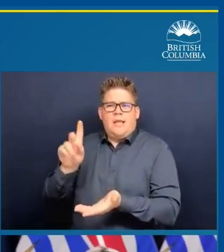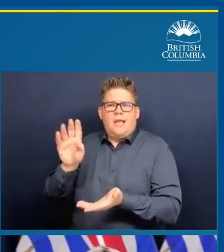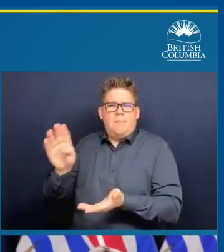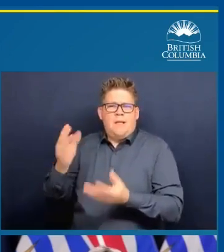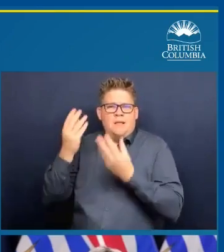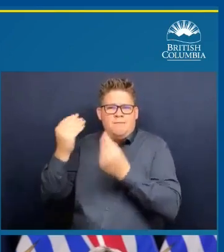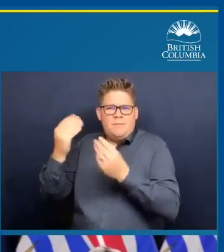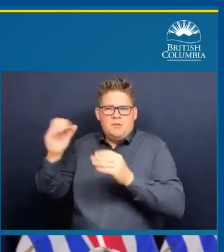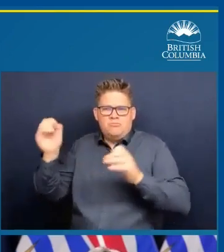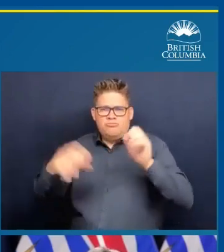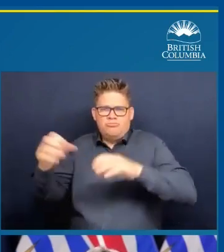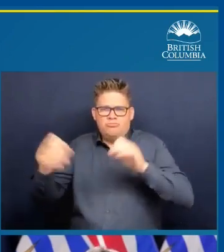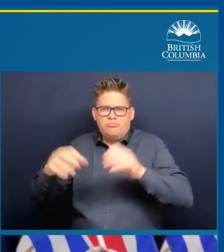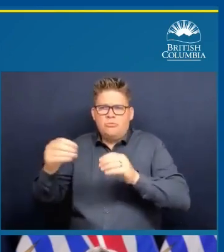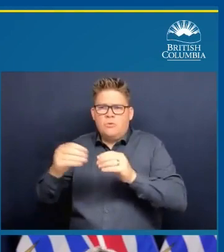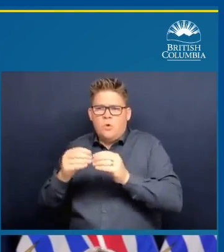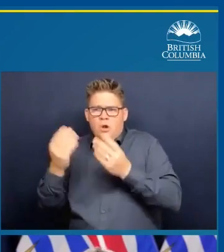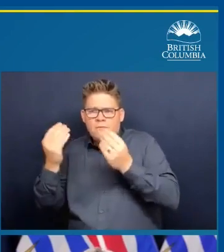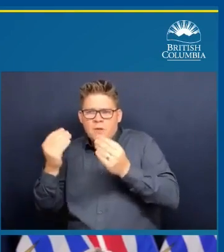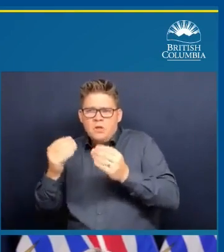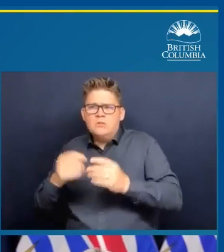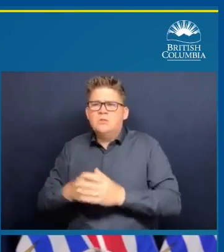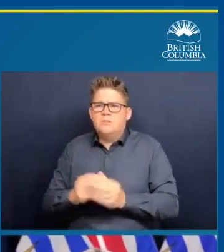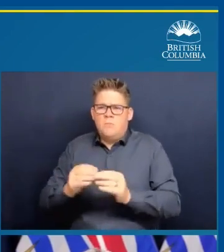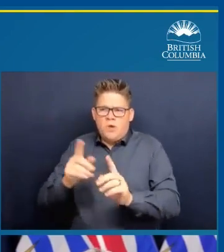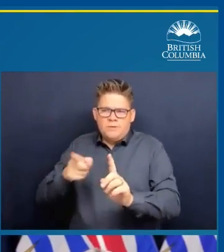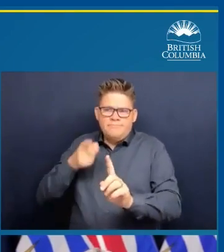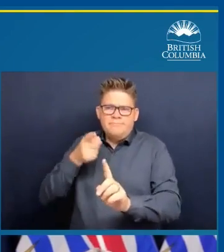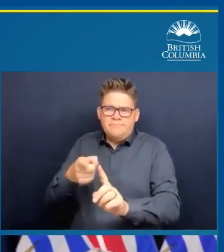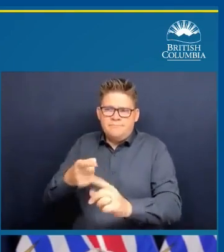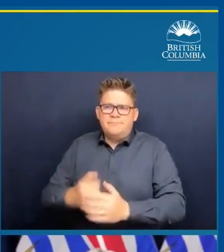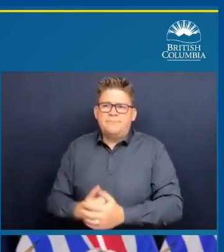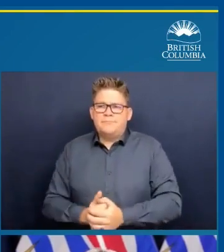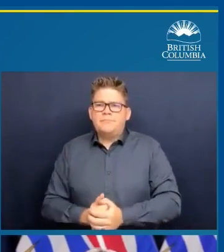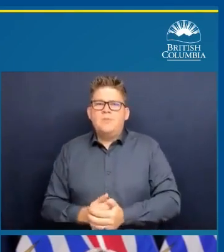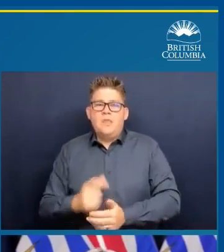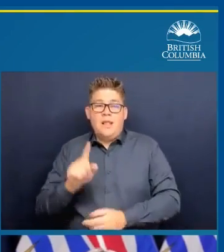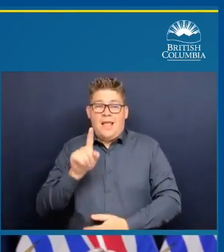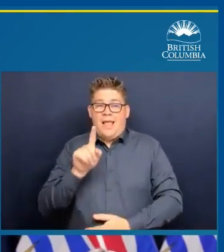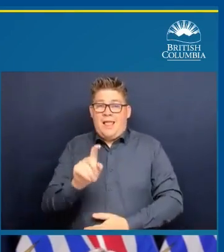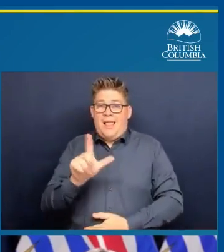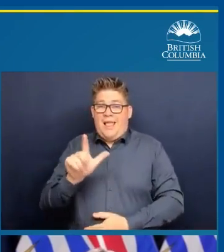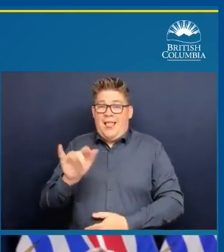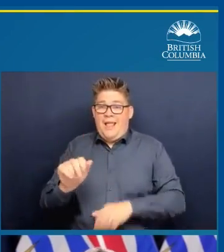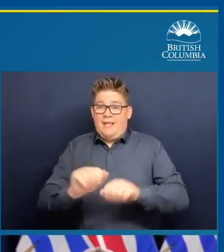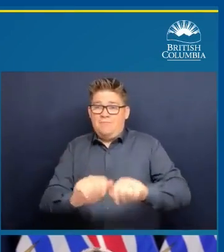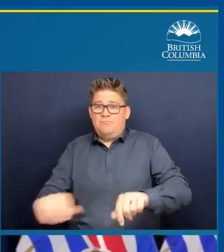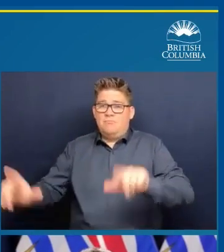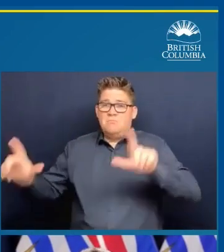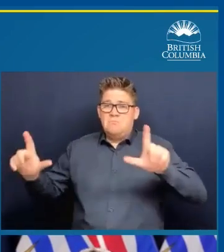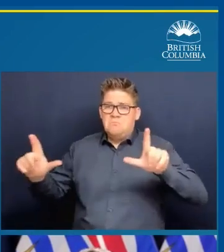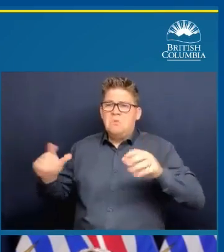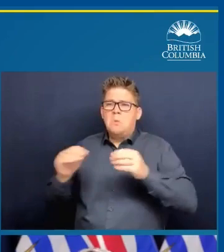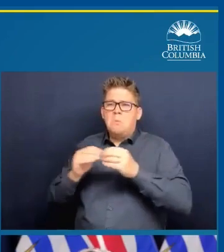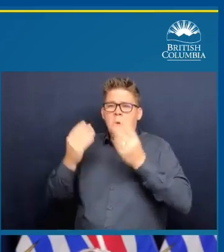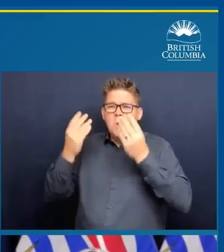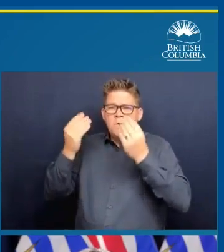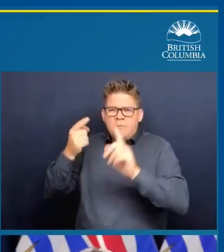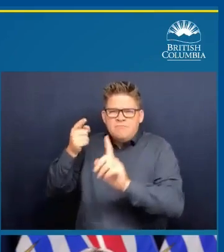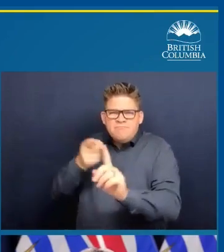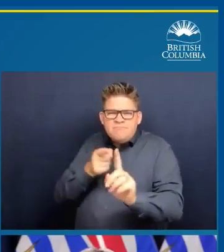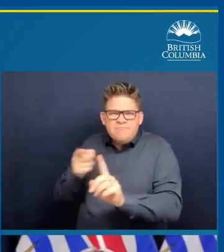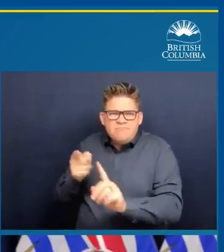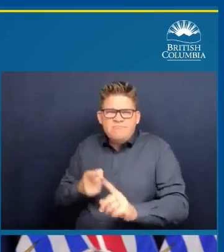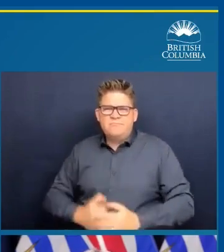CDC website, and the link will be in the news and the briefing note. So one of the things that we have been watching over